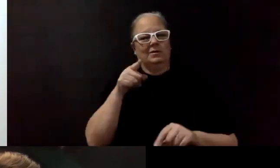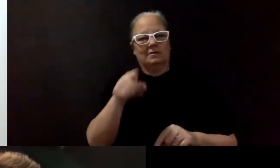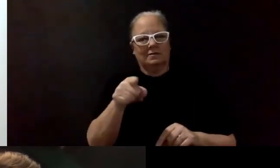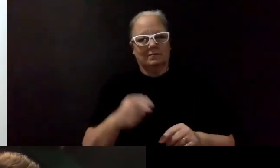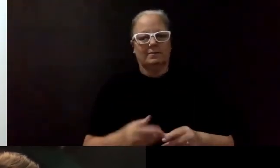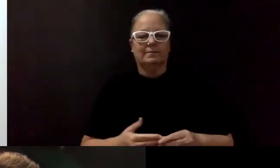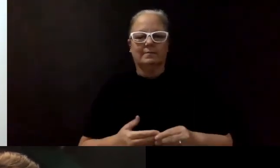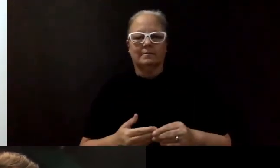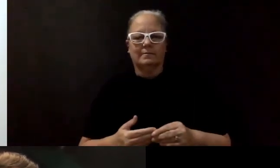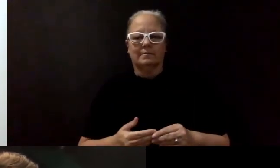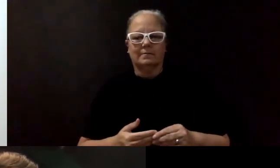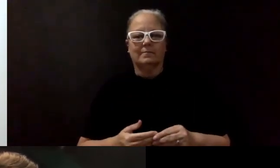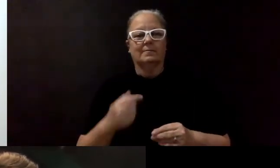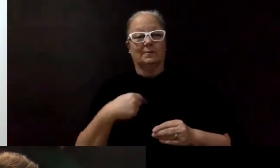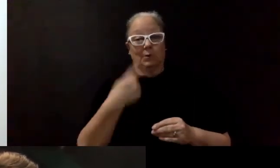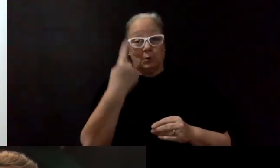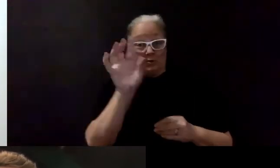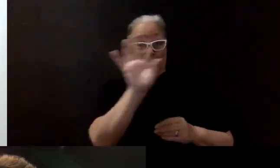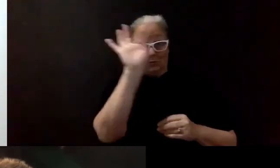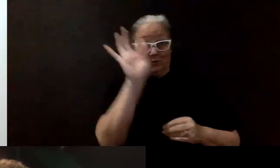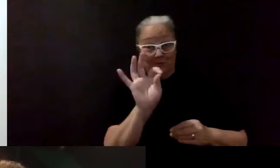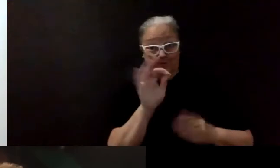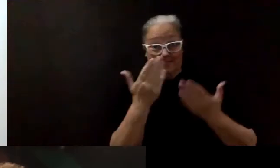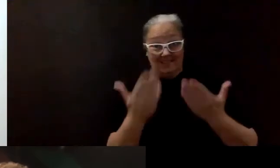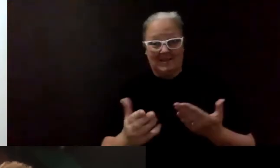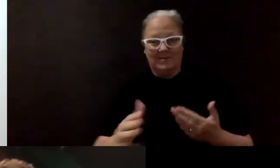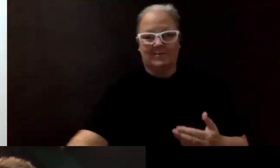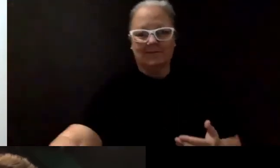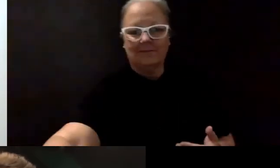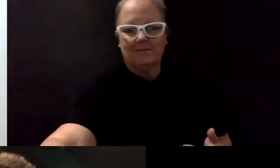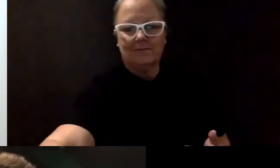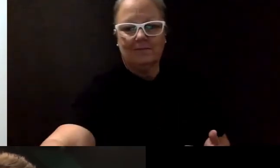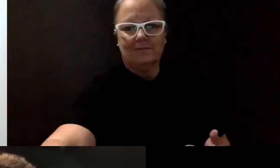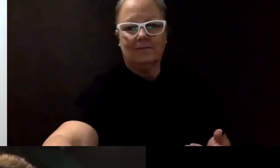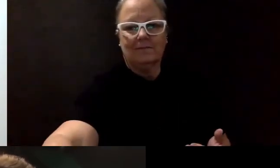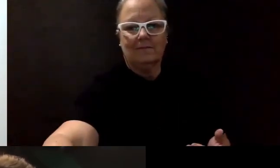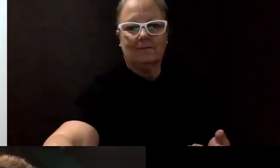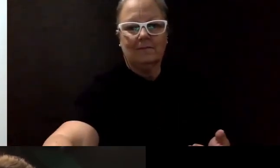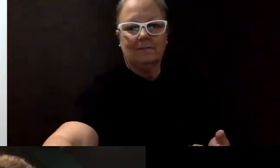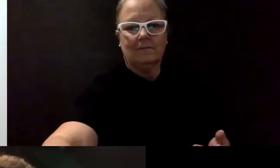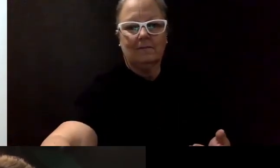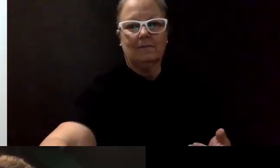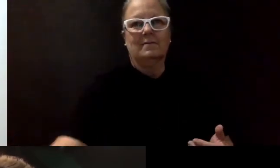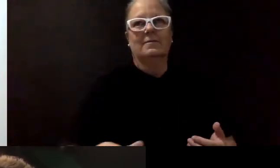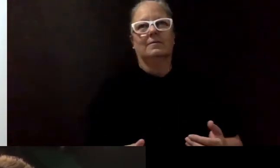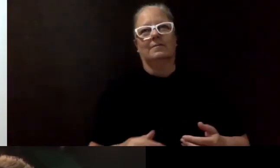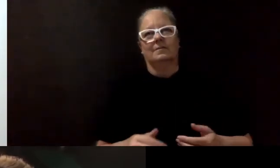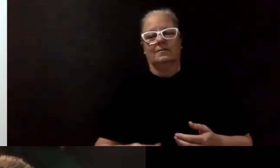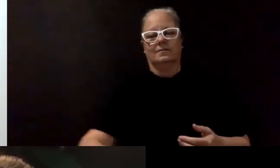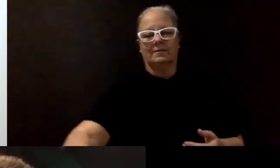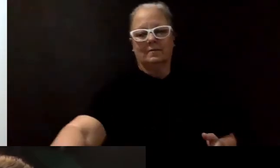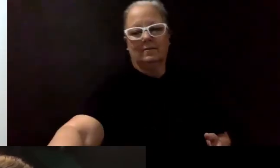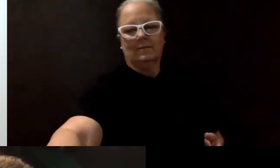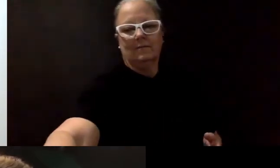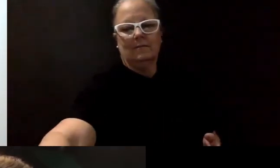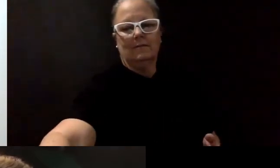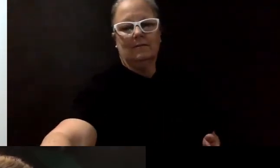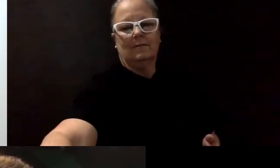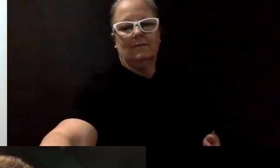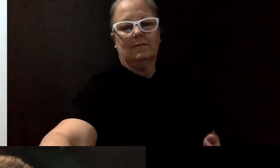And I have another question. How Yes. important is mentorship for young people and entrepreneurship for